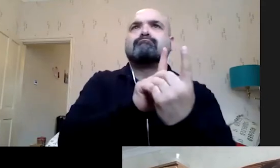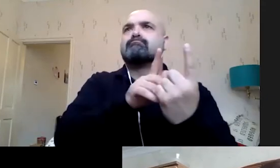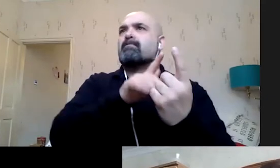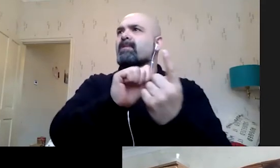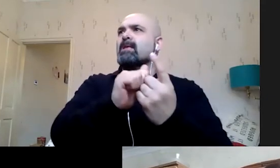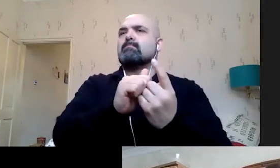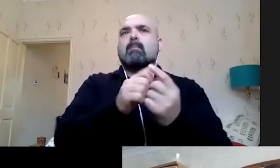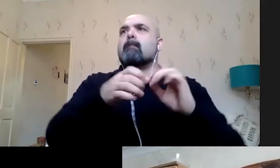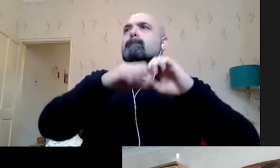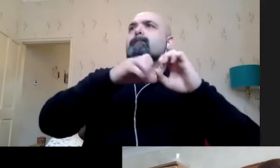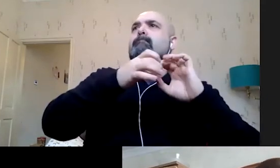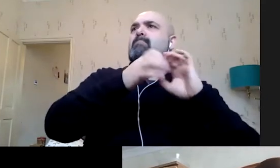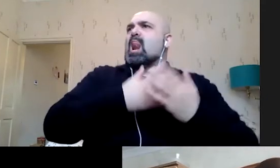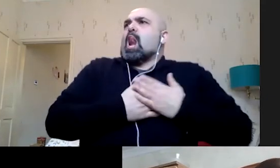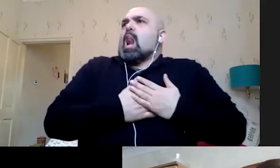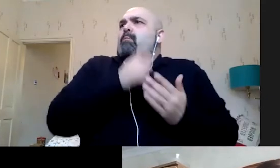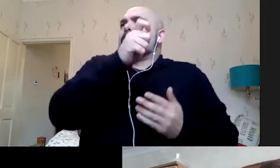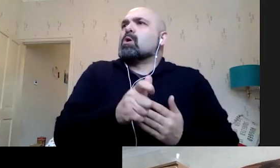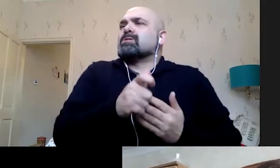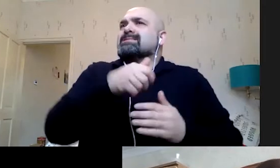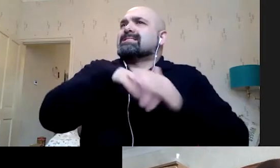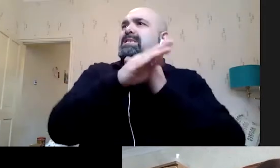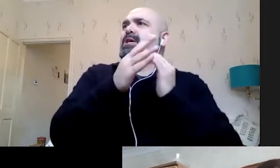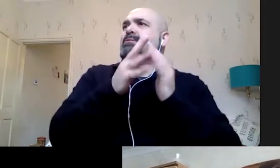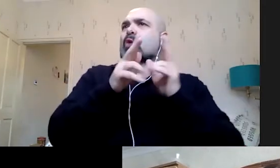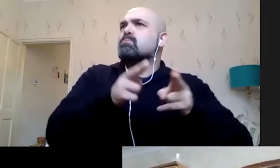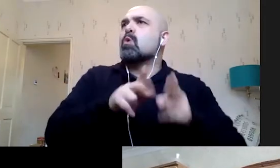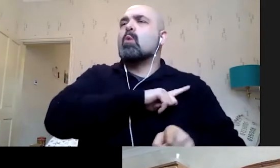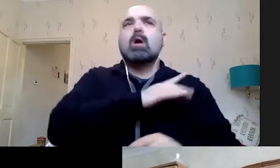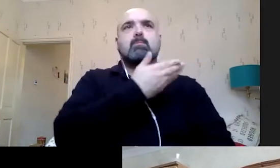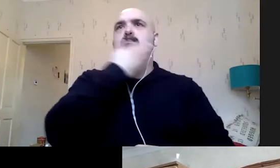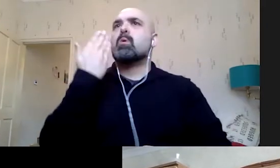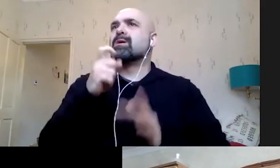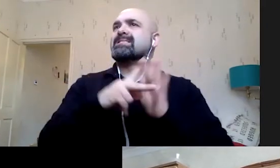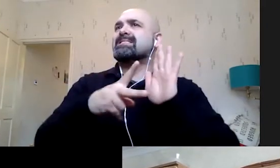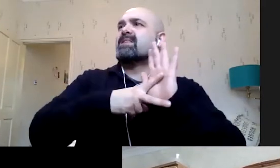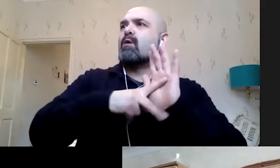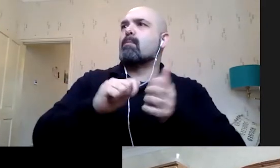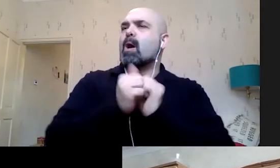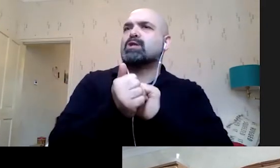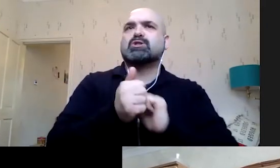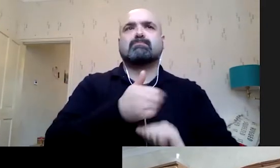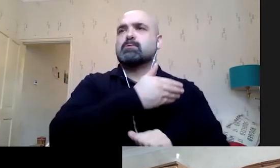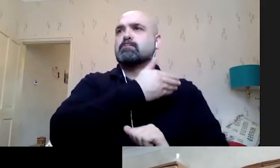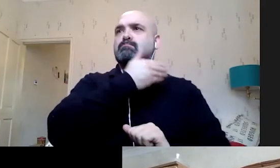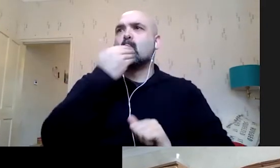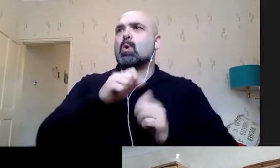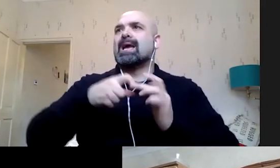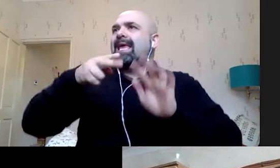because there was no sense of next of kin. There was no civil partnership. So they couldn't, you know, grieve